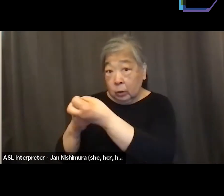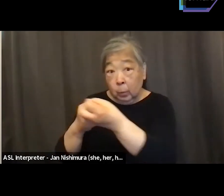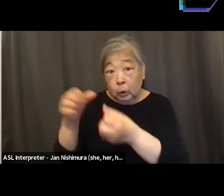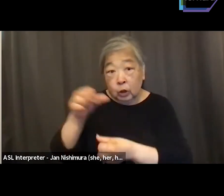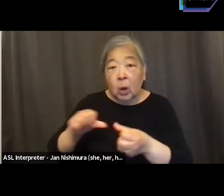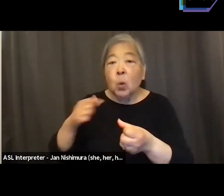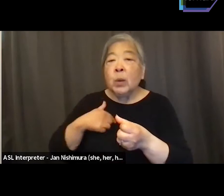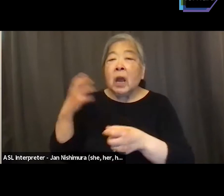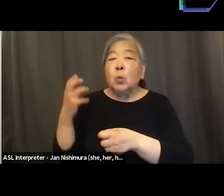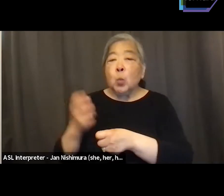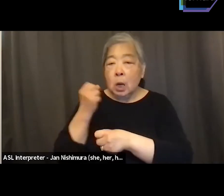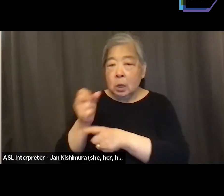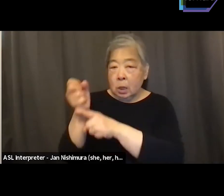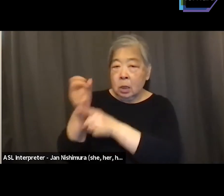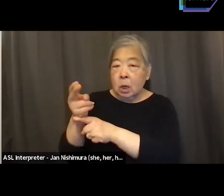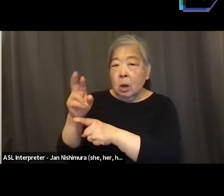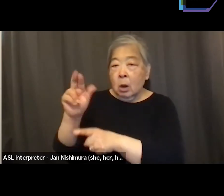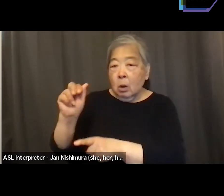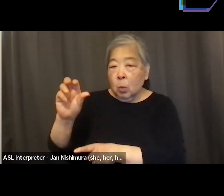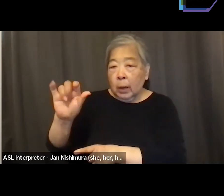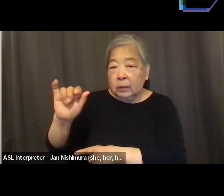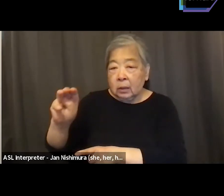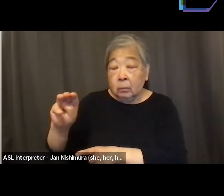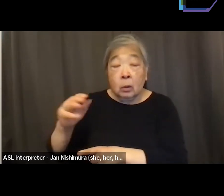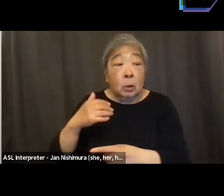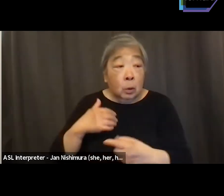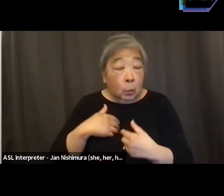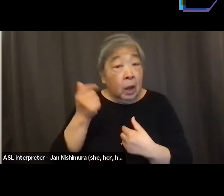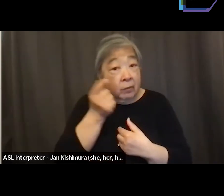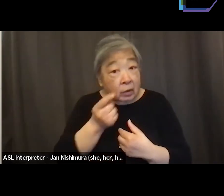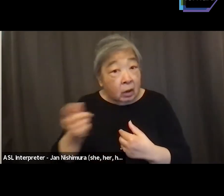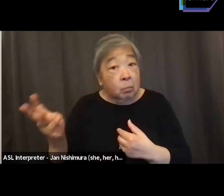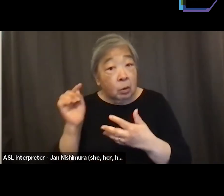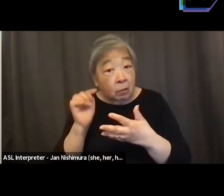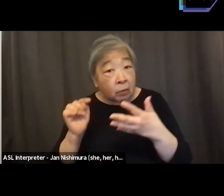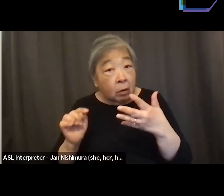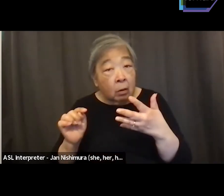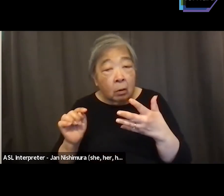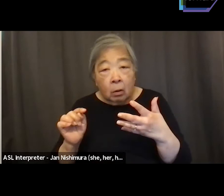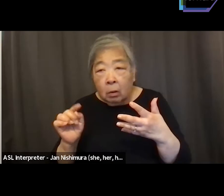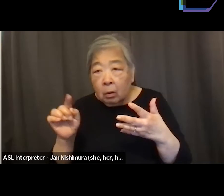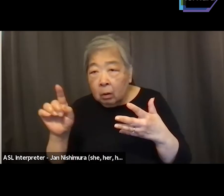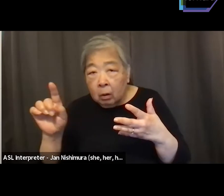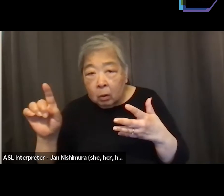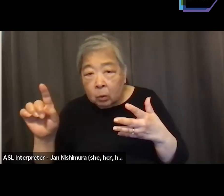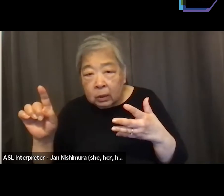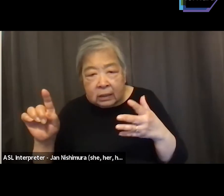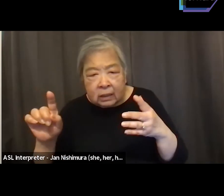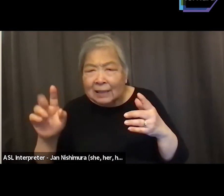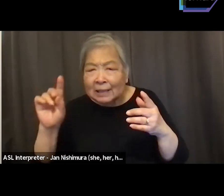against racism. And we have a number of products. I'm so sorry, I thought there was a screen share